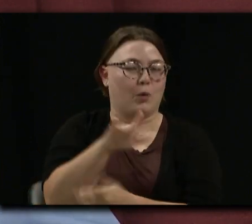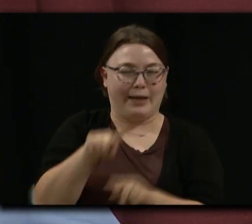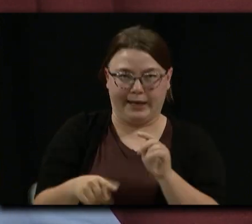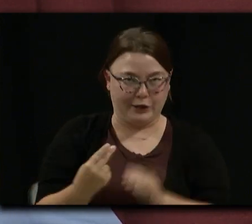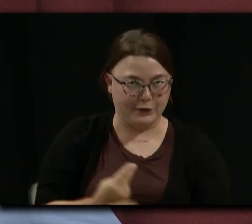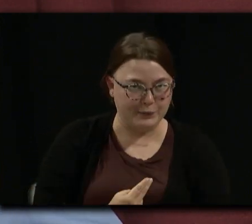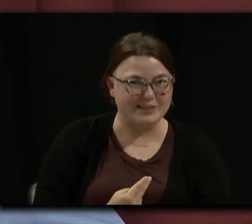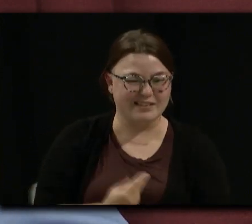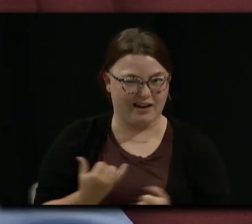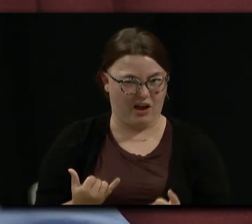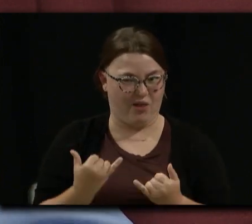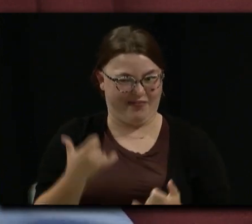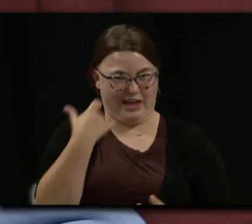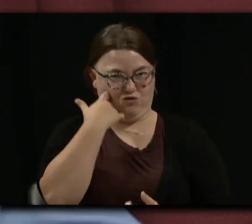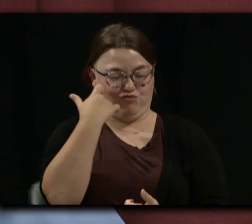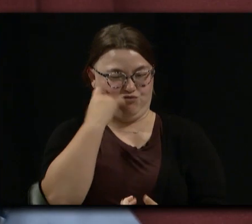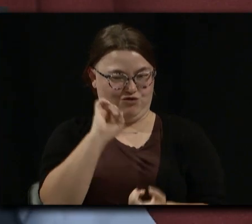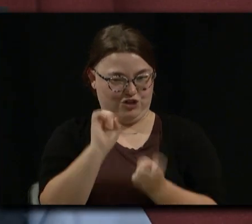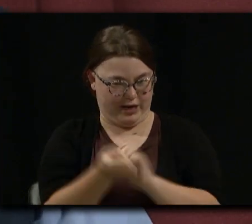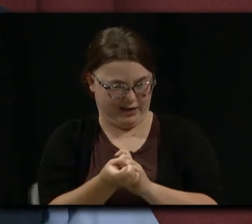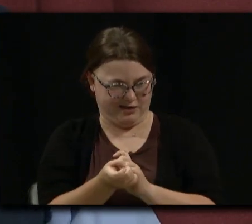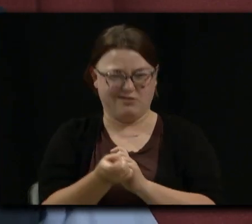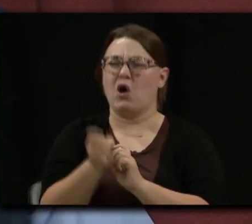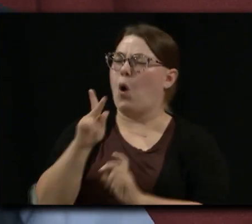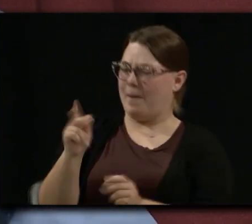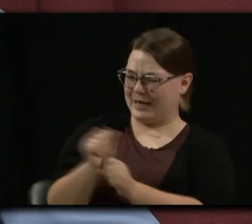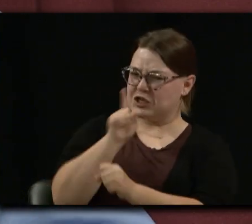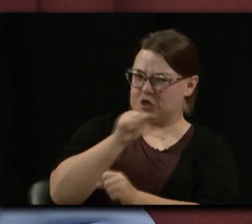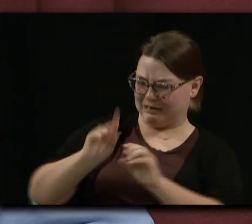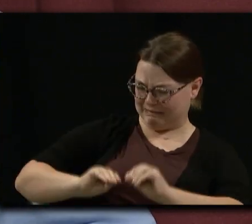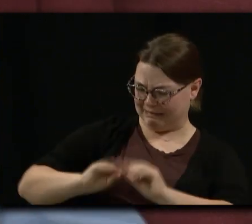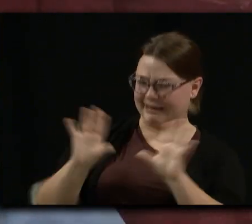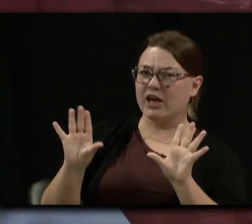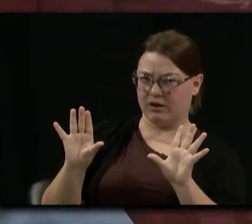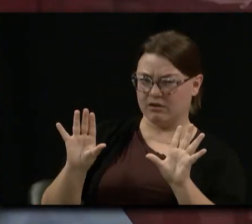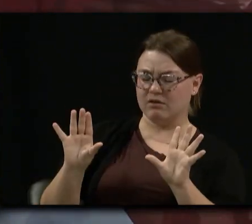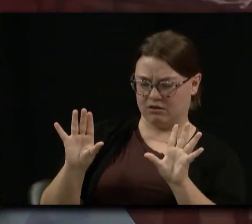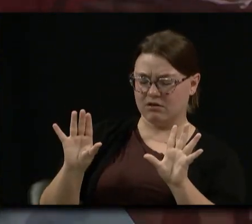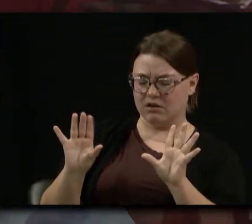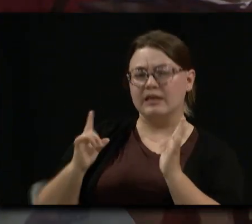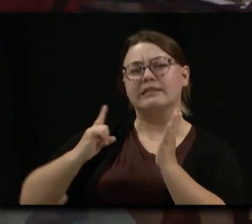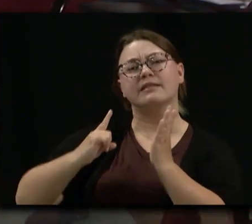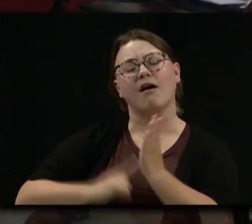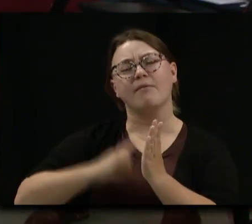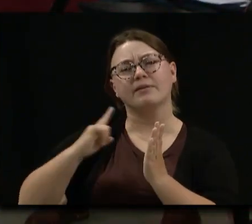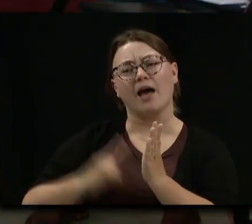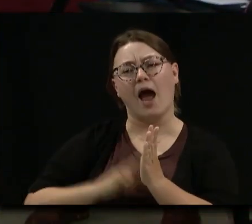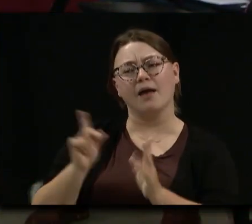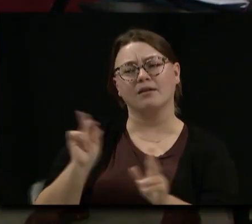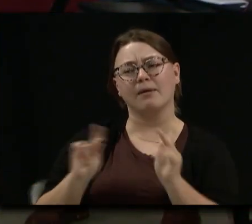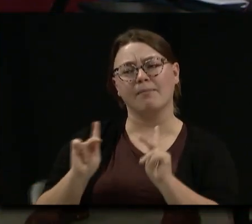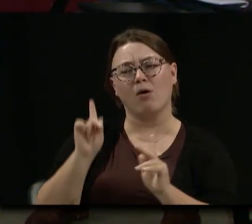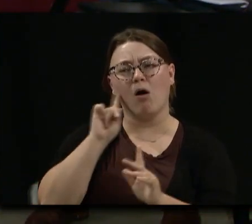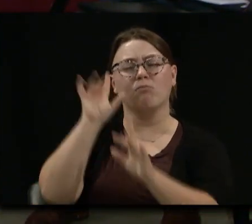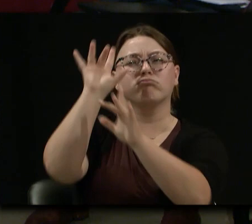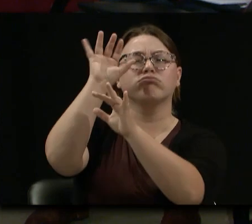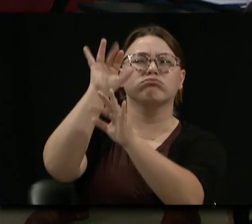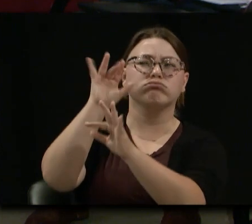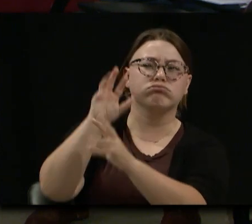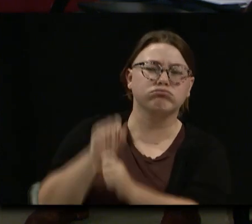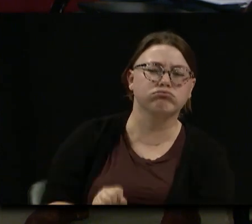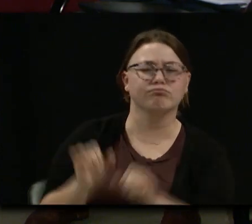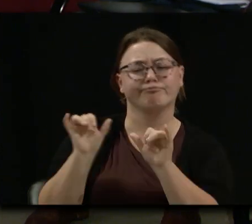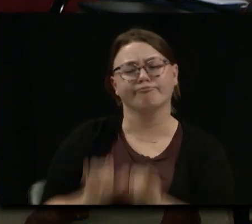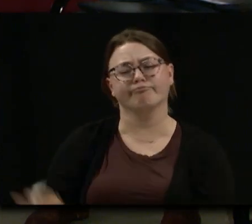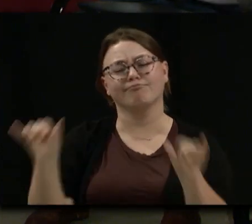on those IDs. So let's make sure that we're clear on that, because sometimes people are used to doing something one way and then they